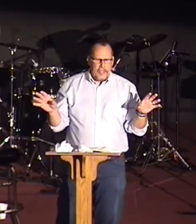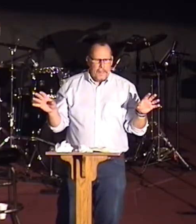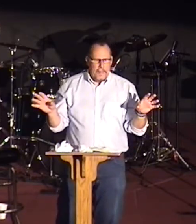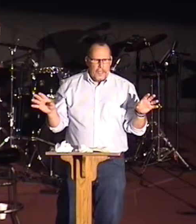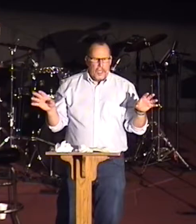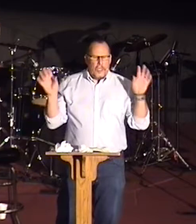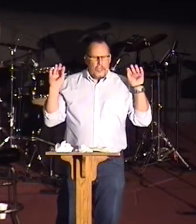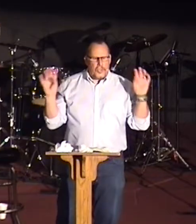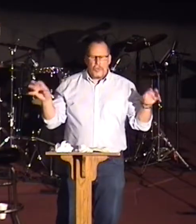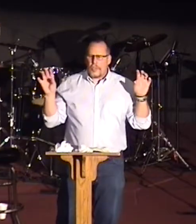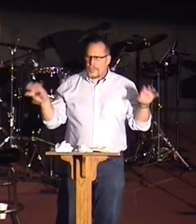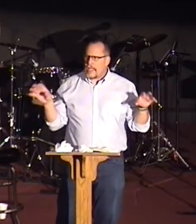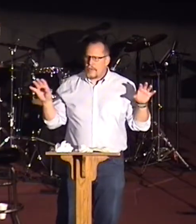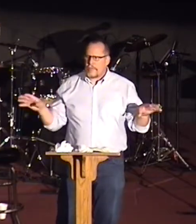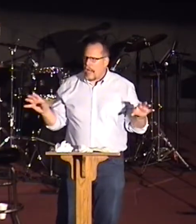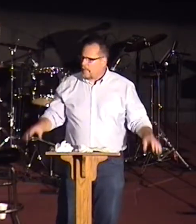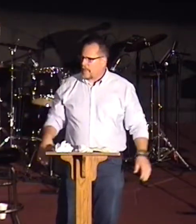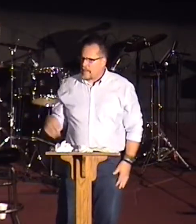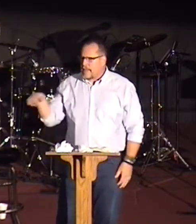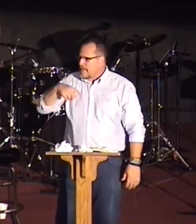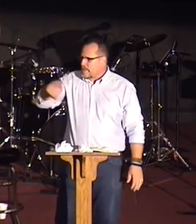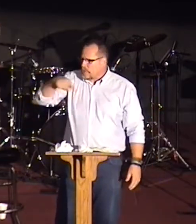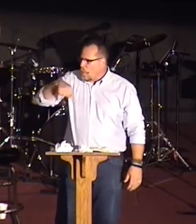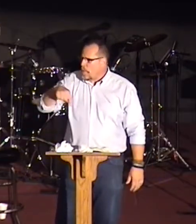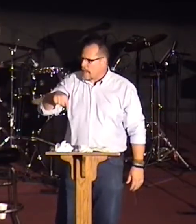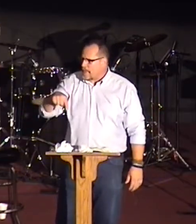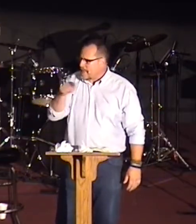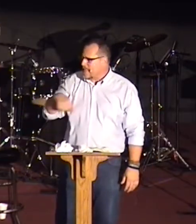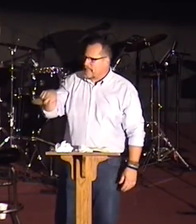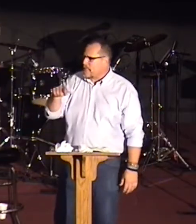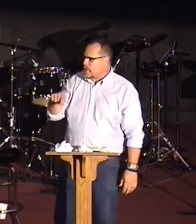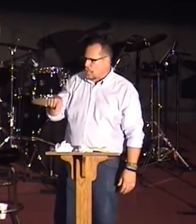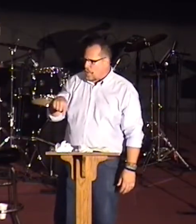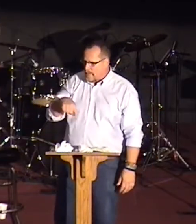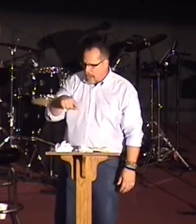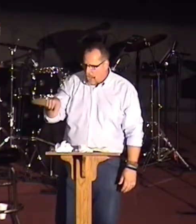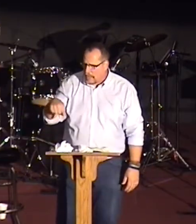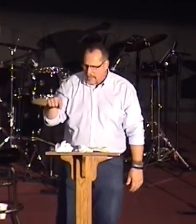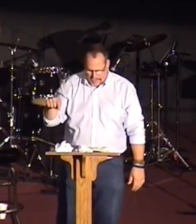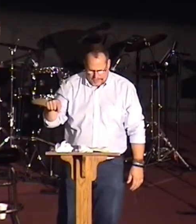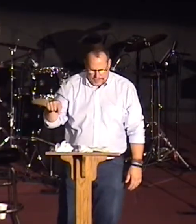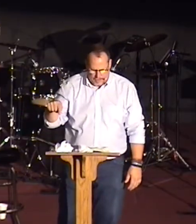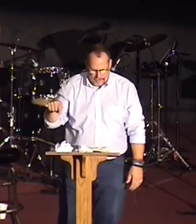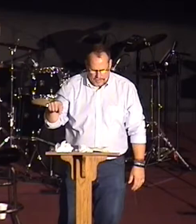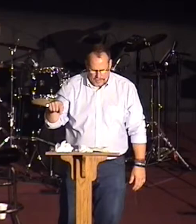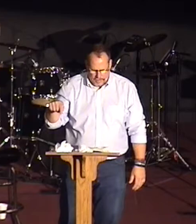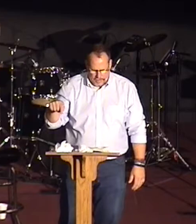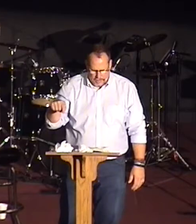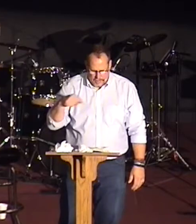this? Do you see yourself in this story? Because this is the story of all of us.